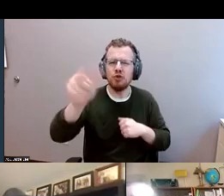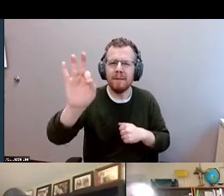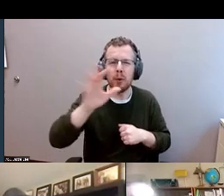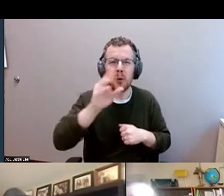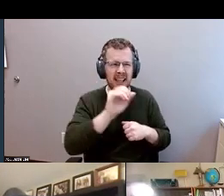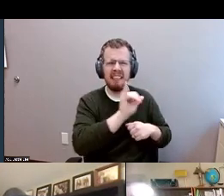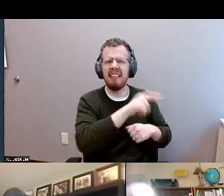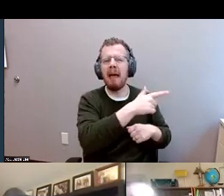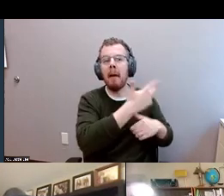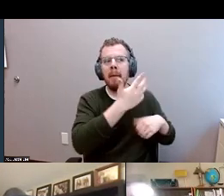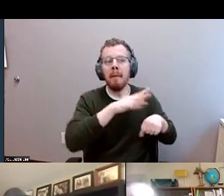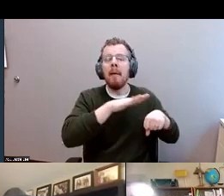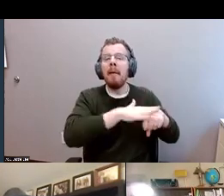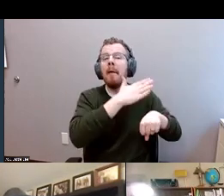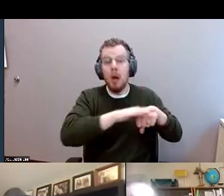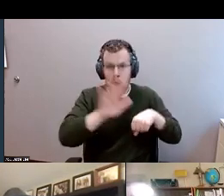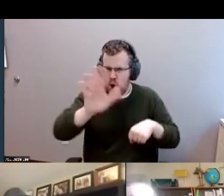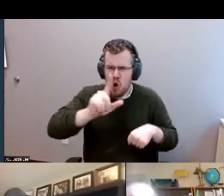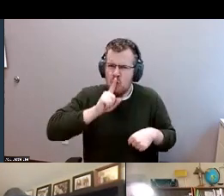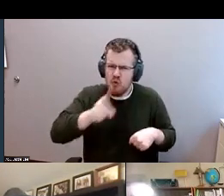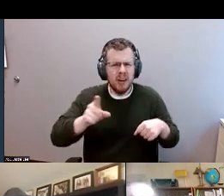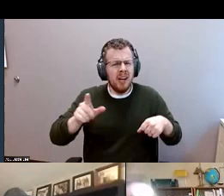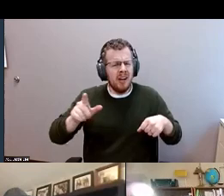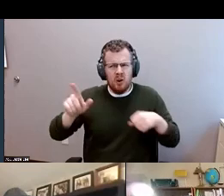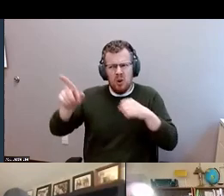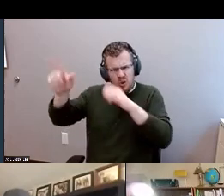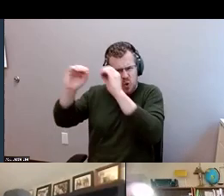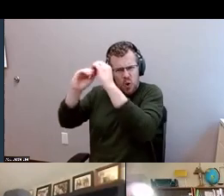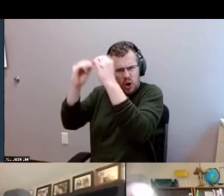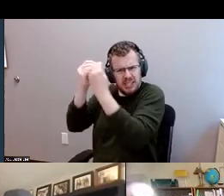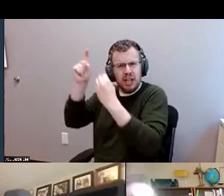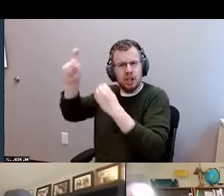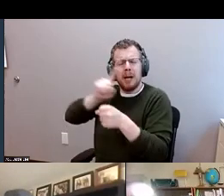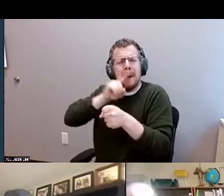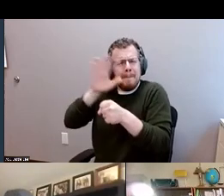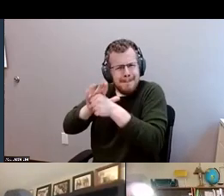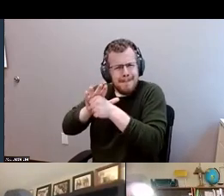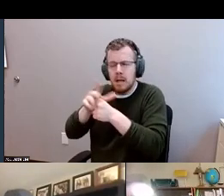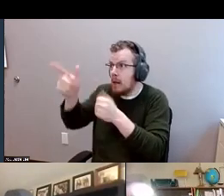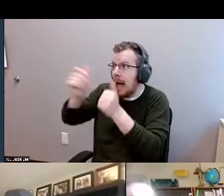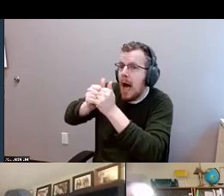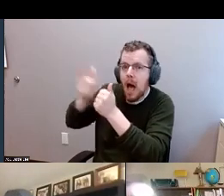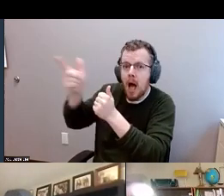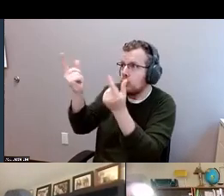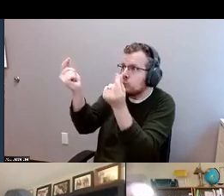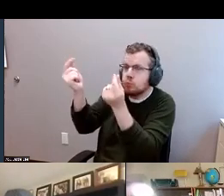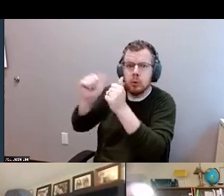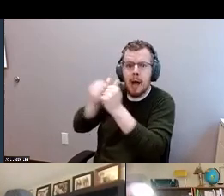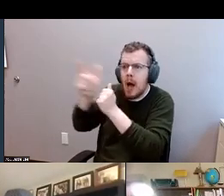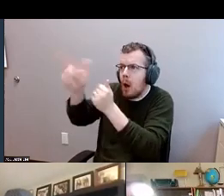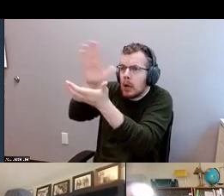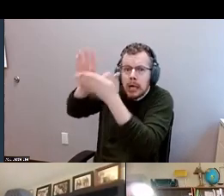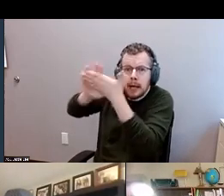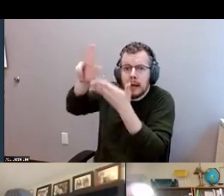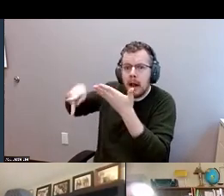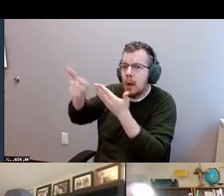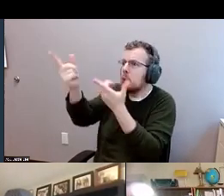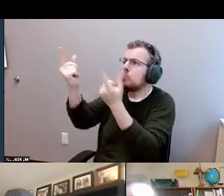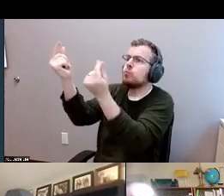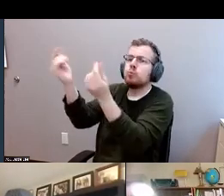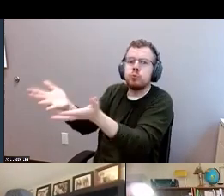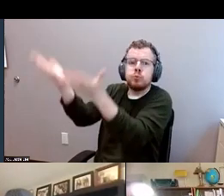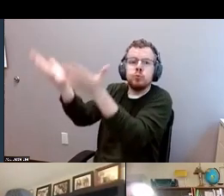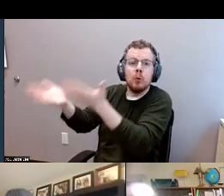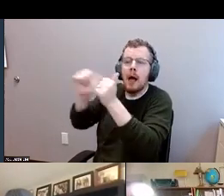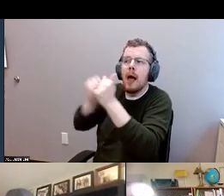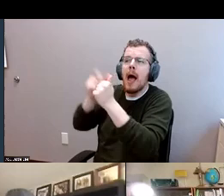but a real organizational commitment to what are you going to do? How are you going to get your house in order? How are you going to remain